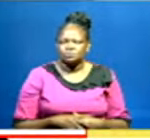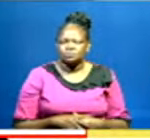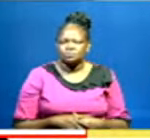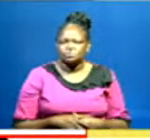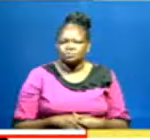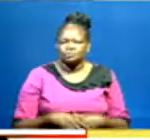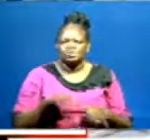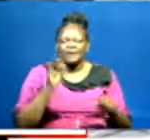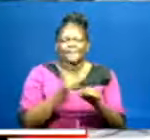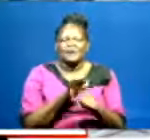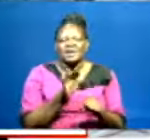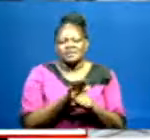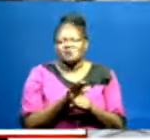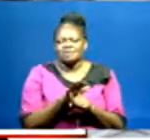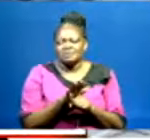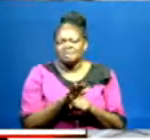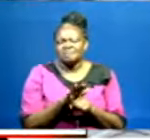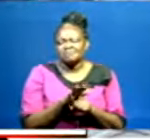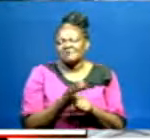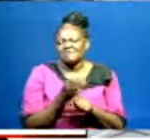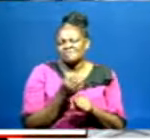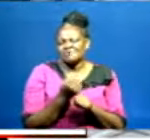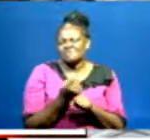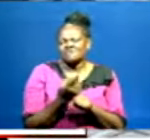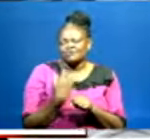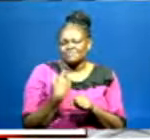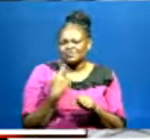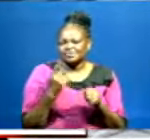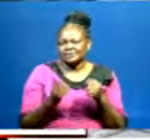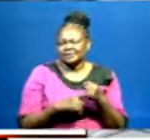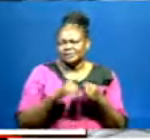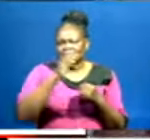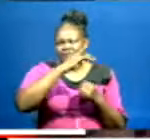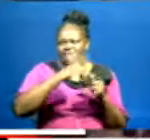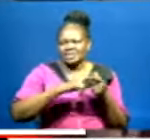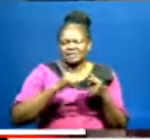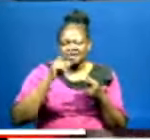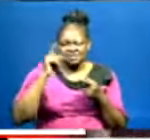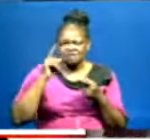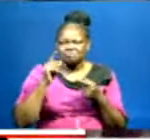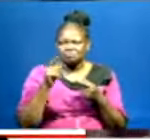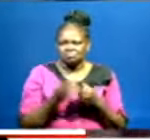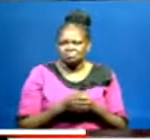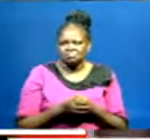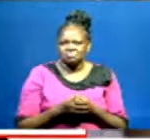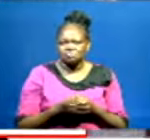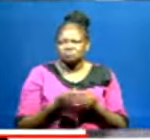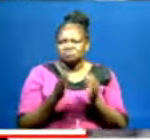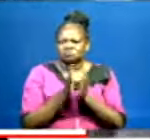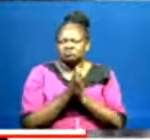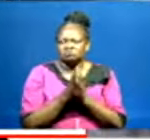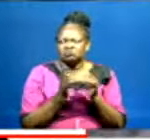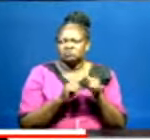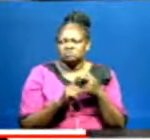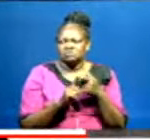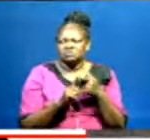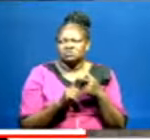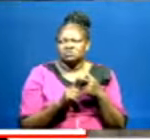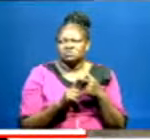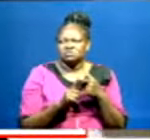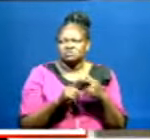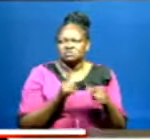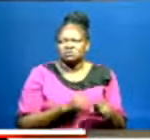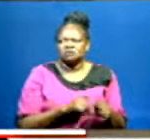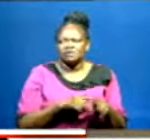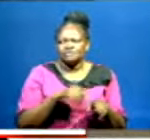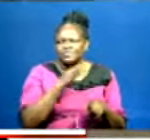Several minutes into 6 o'clock, adhan, the call to prayer is heard. And it's go time to break the